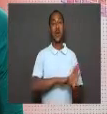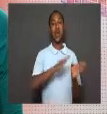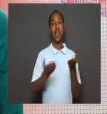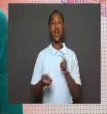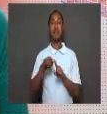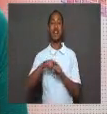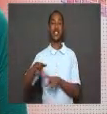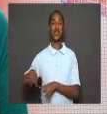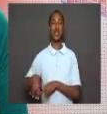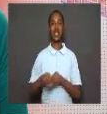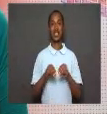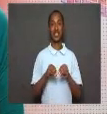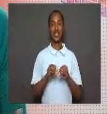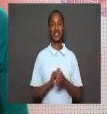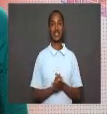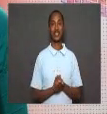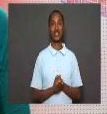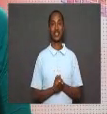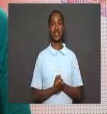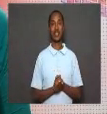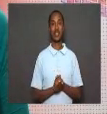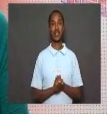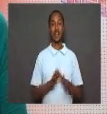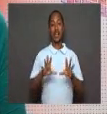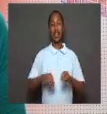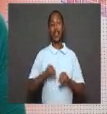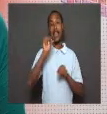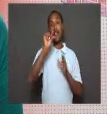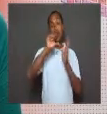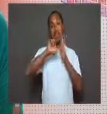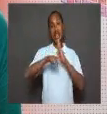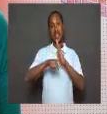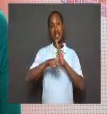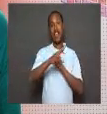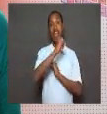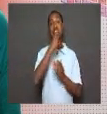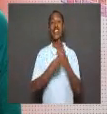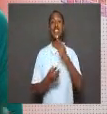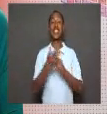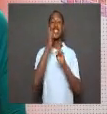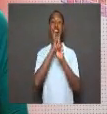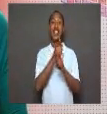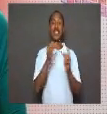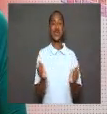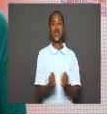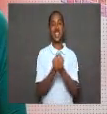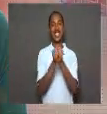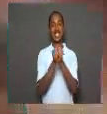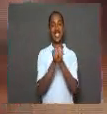Welcome back, students. Let us take a few minutes and discuss the answers